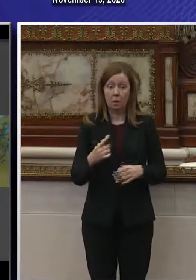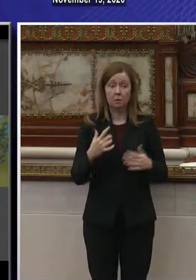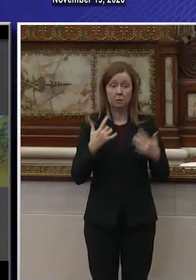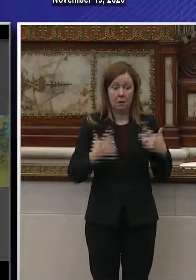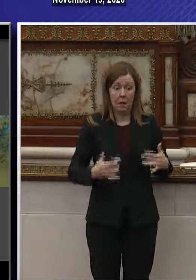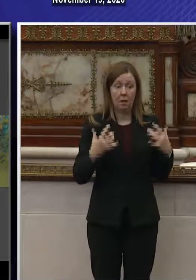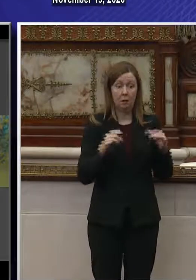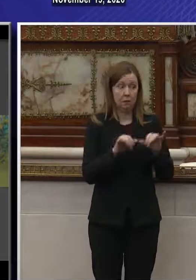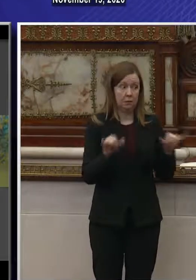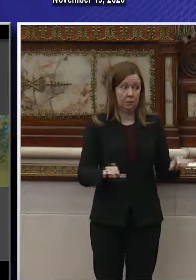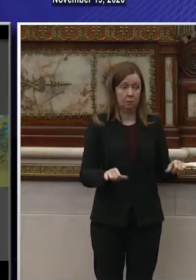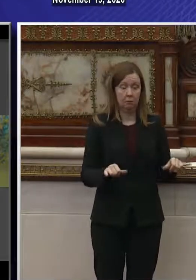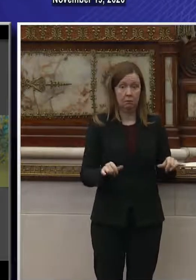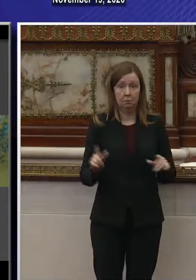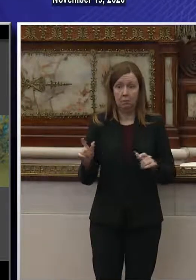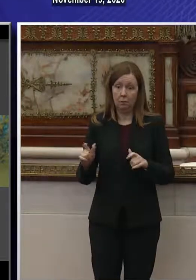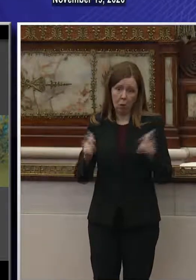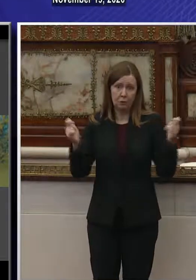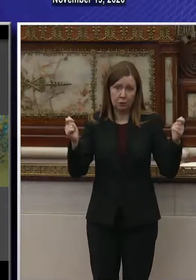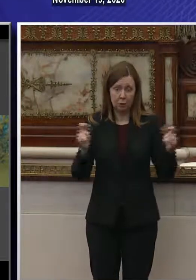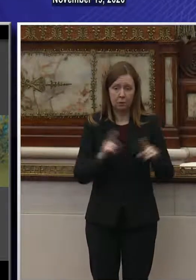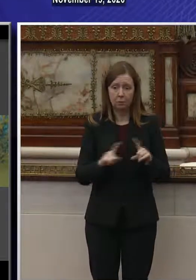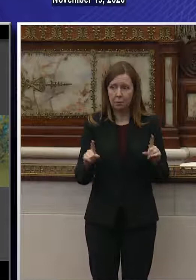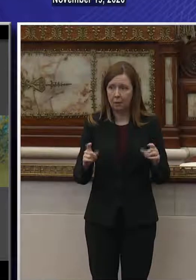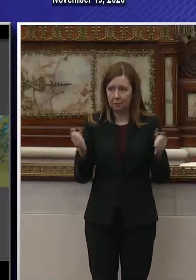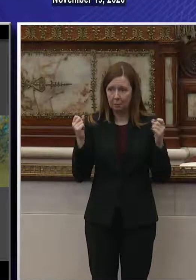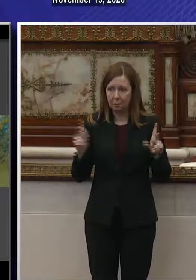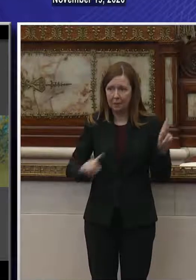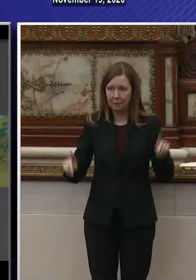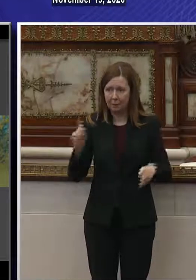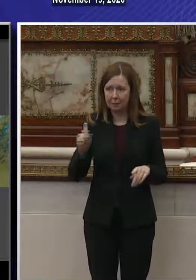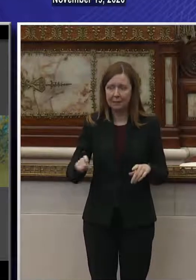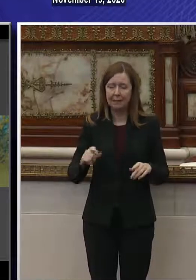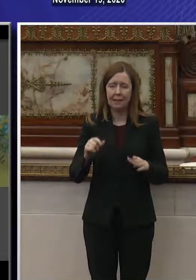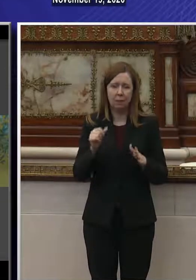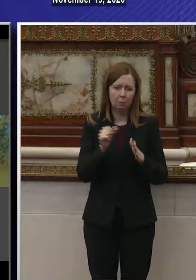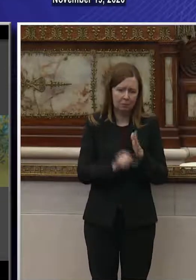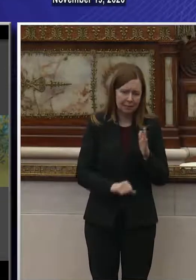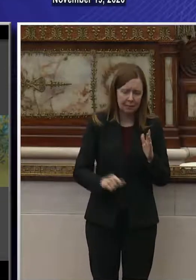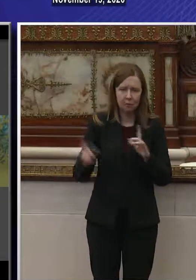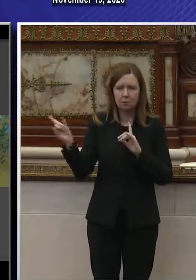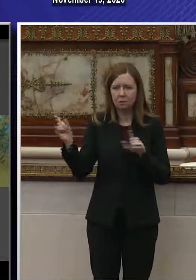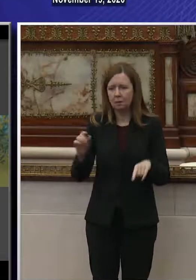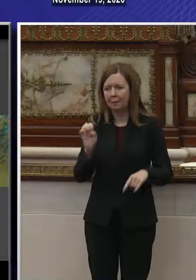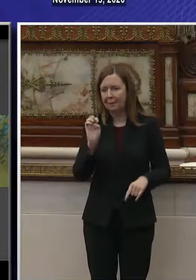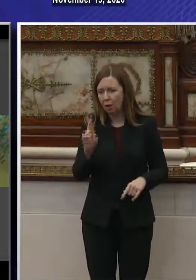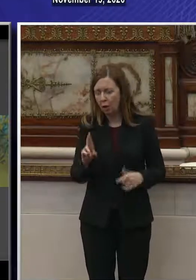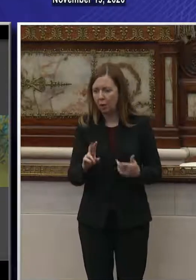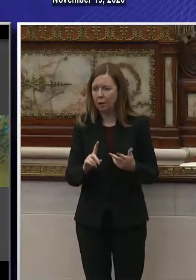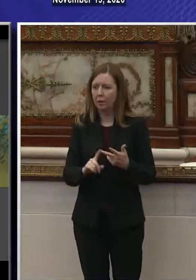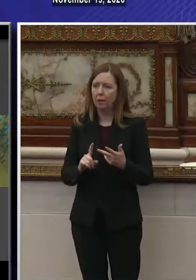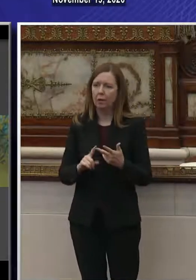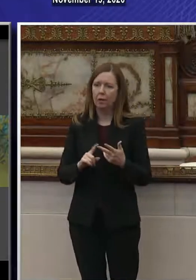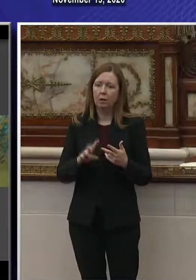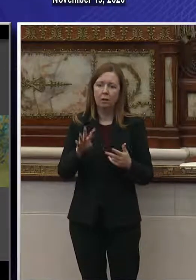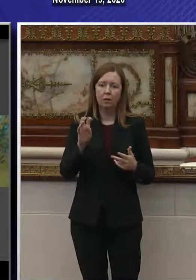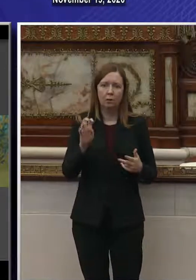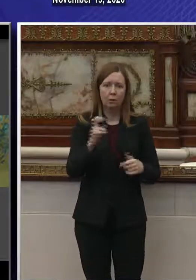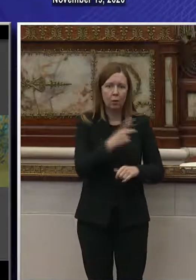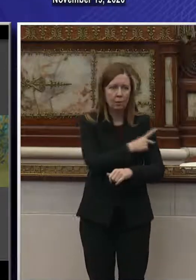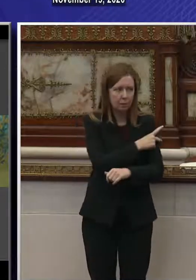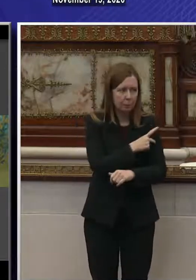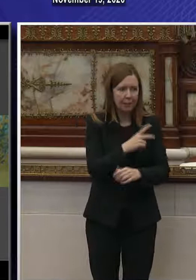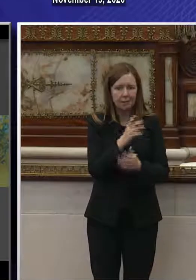system, albeit a larger health system, but lots of people needing procedures and coming to the emergency department, and 400